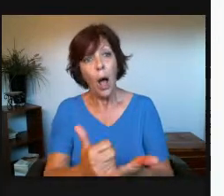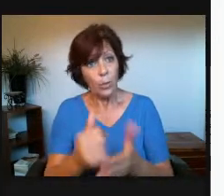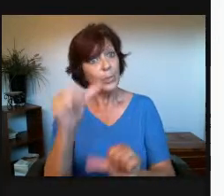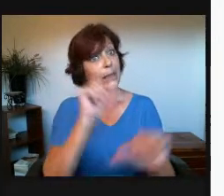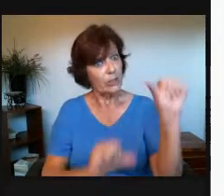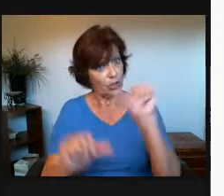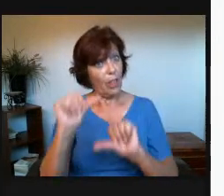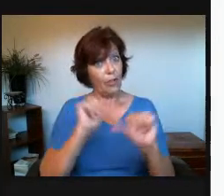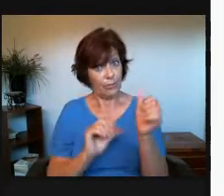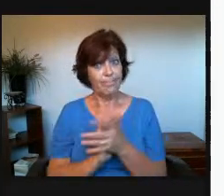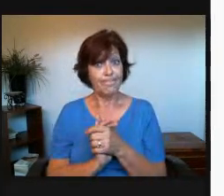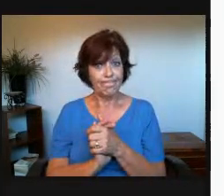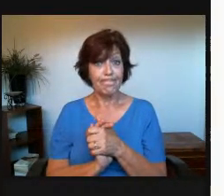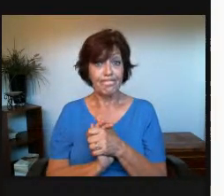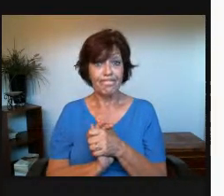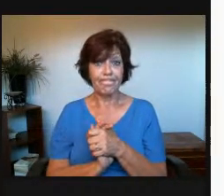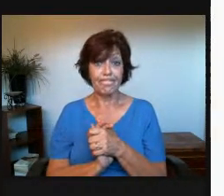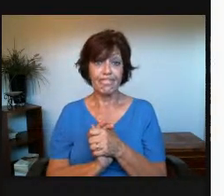in the community.